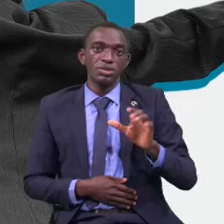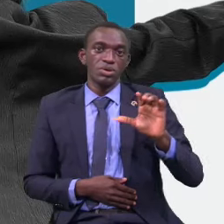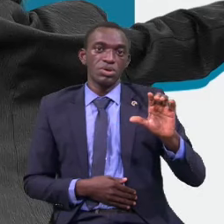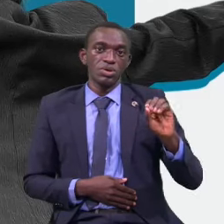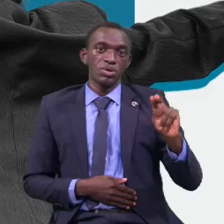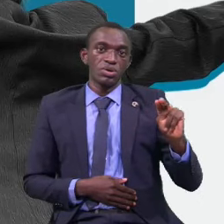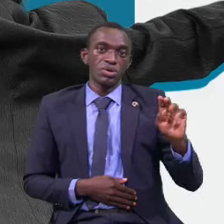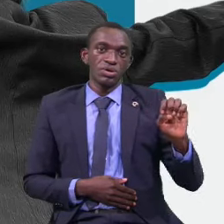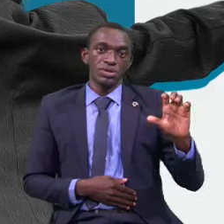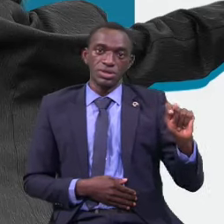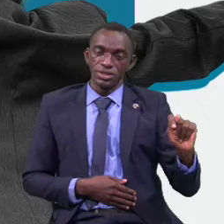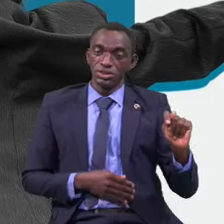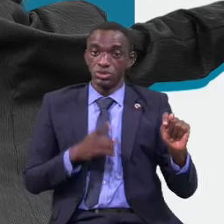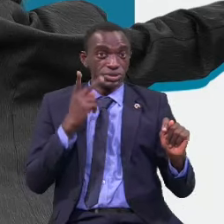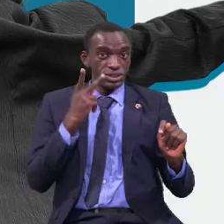gckhq.org/connect.